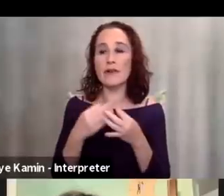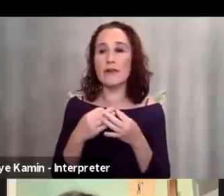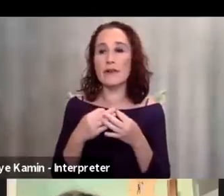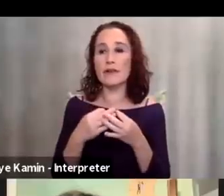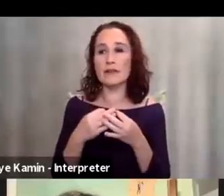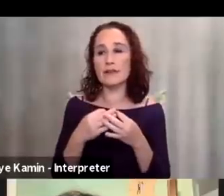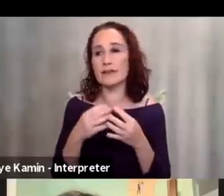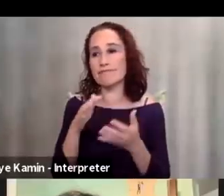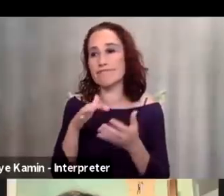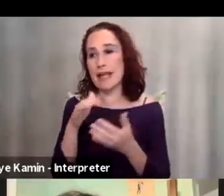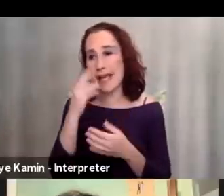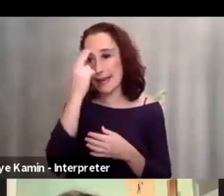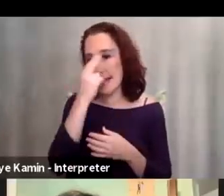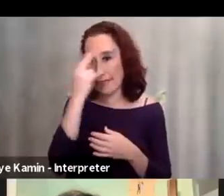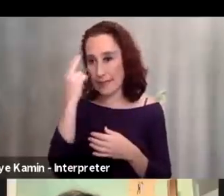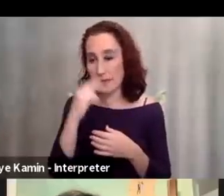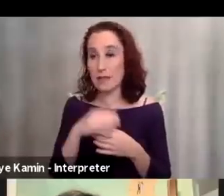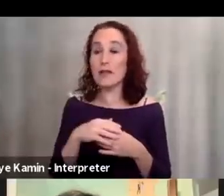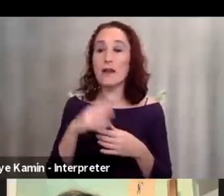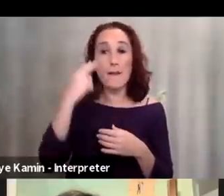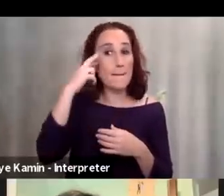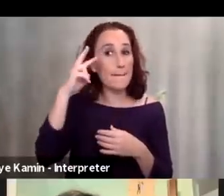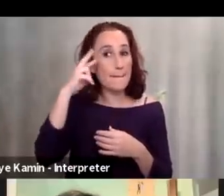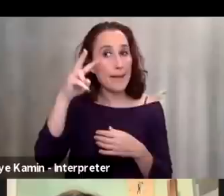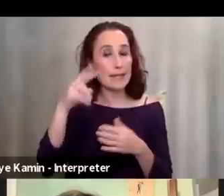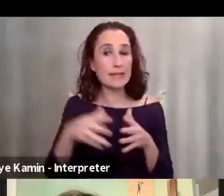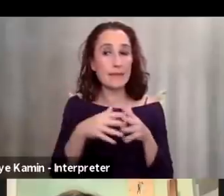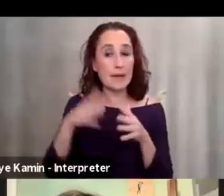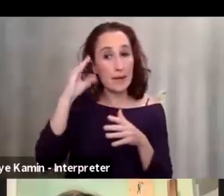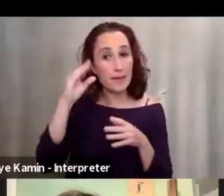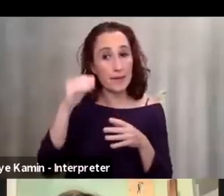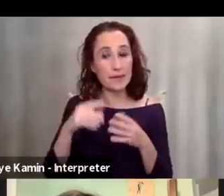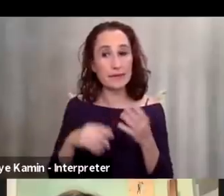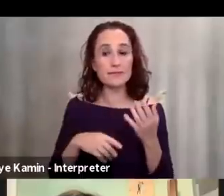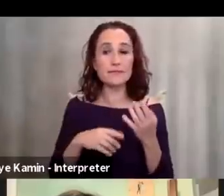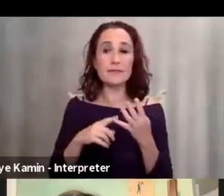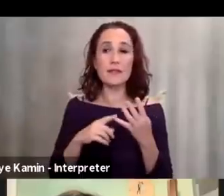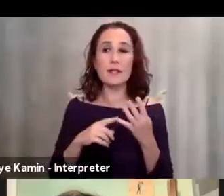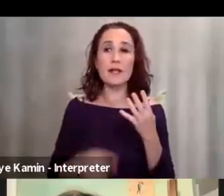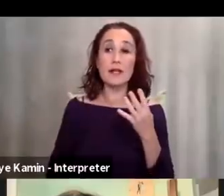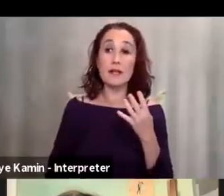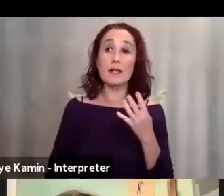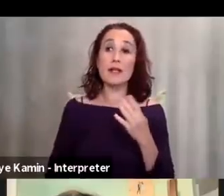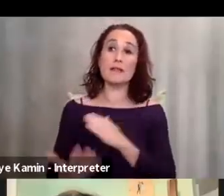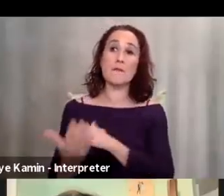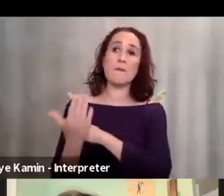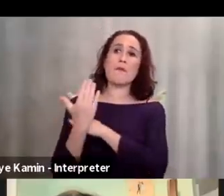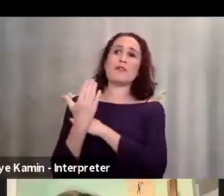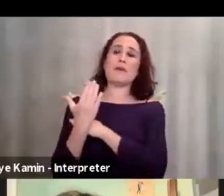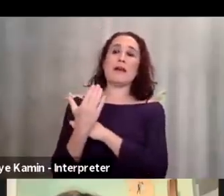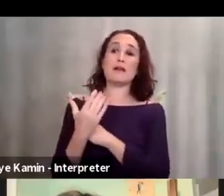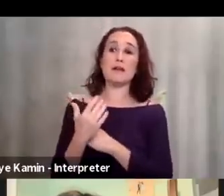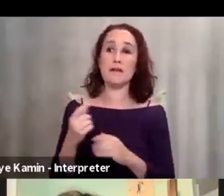Catholic. There was a Mexican-American boy and, you know, there was some pushback from a lot of